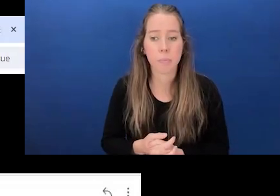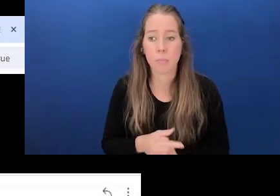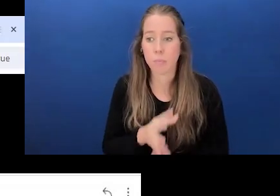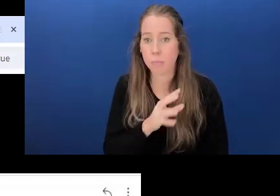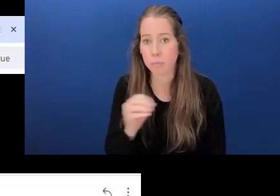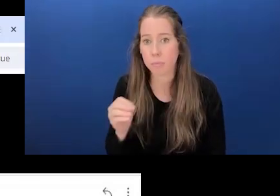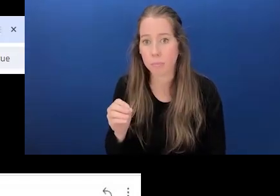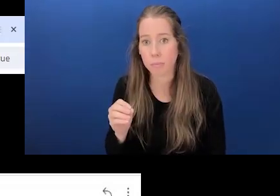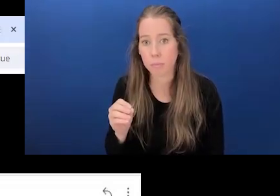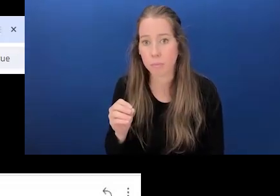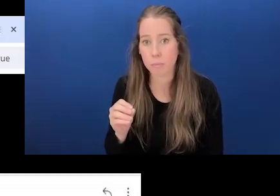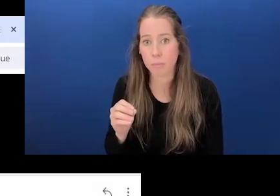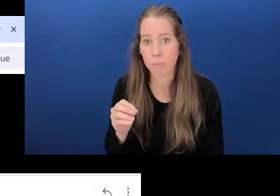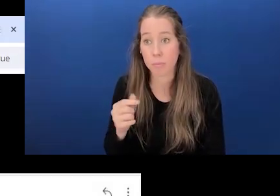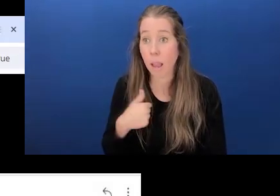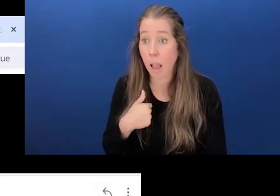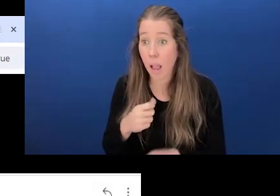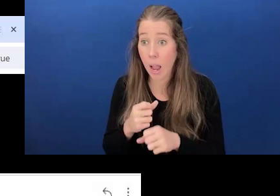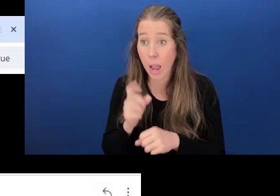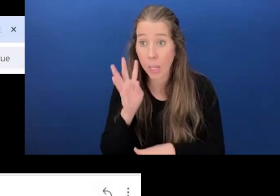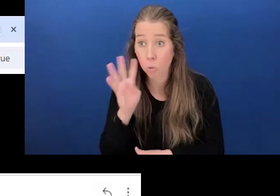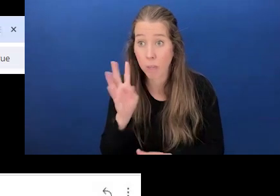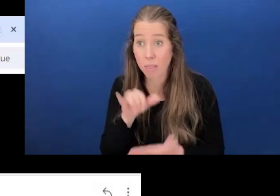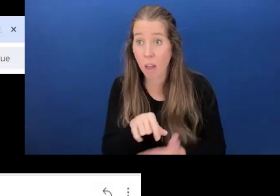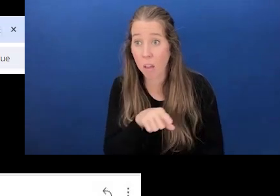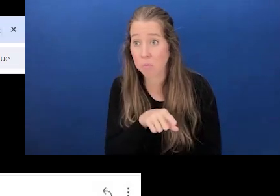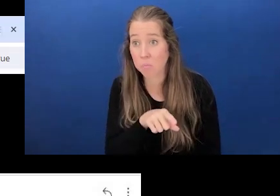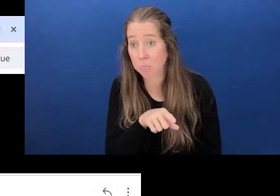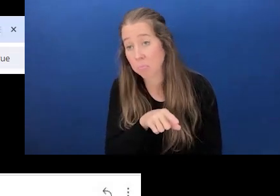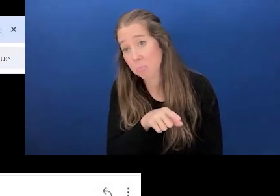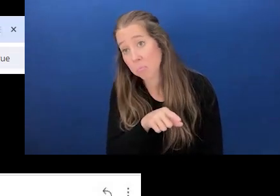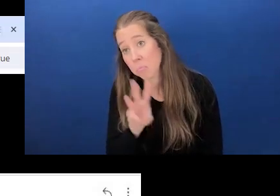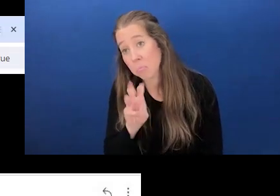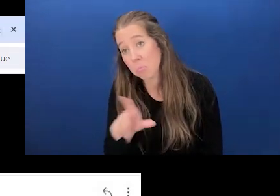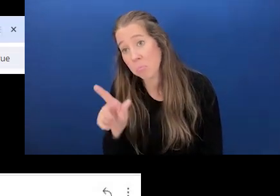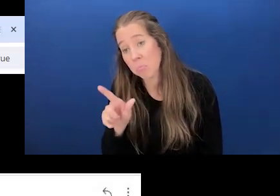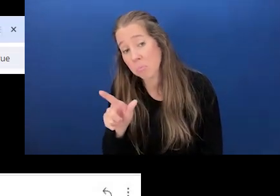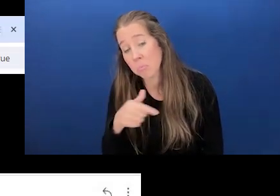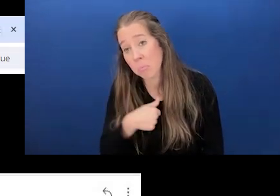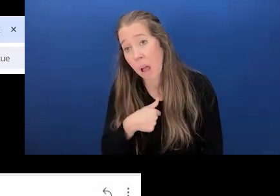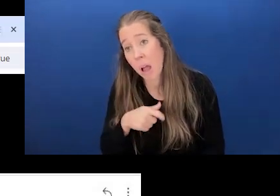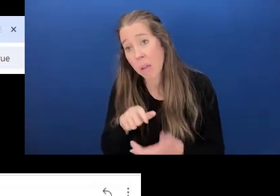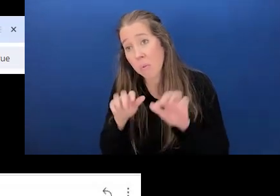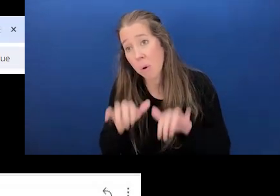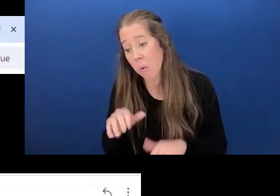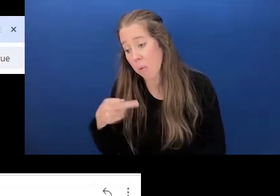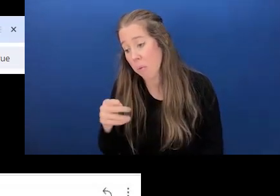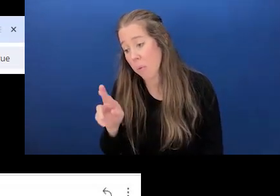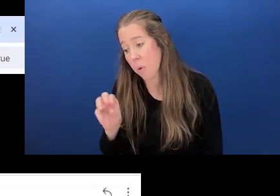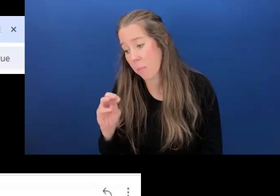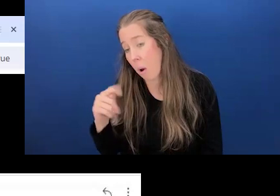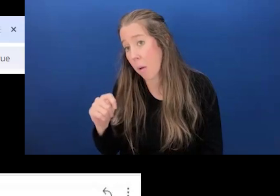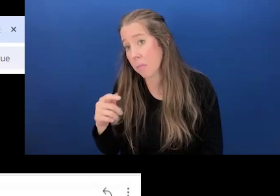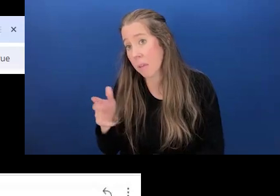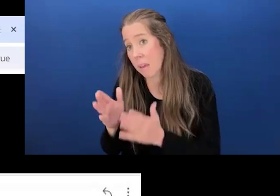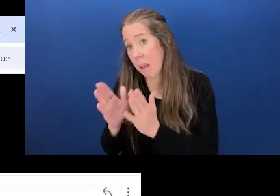did I create this? Well, I wrote the prompt and asked my AI to create